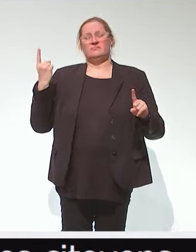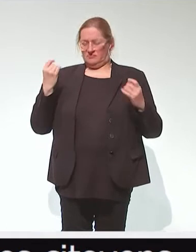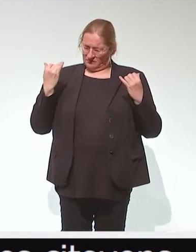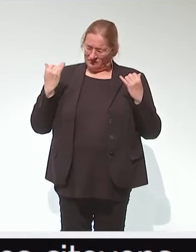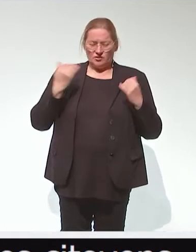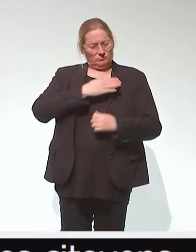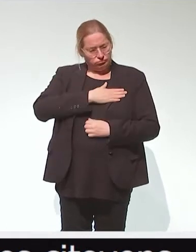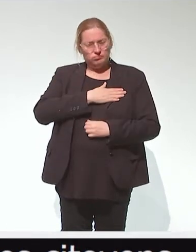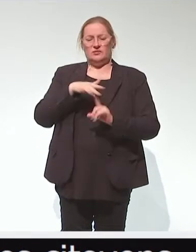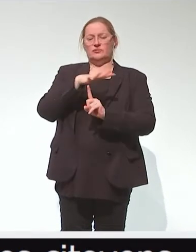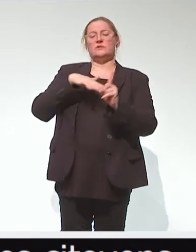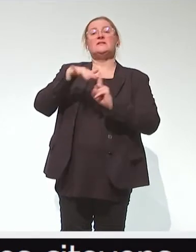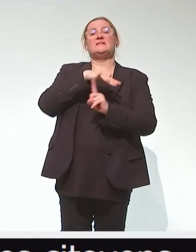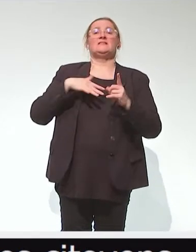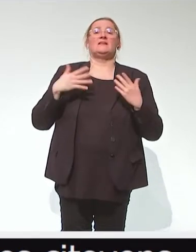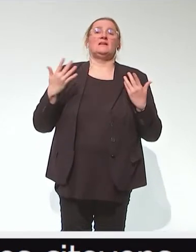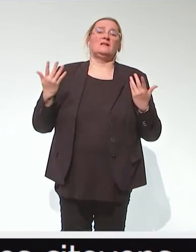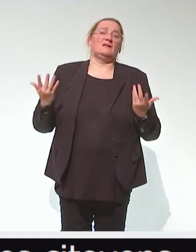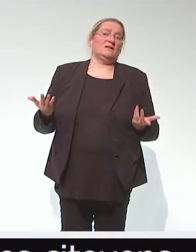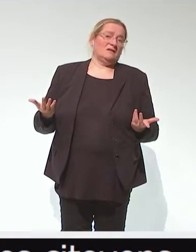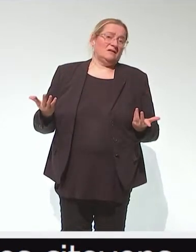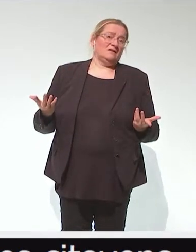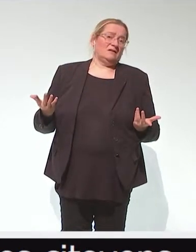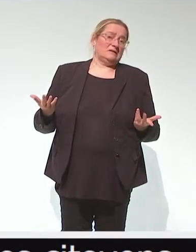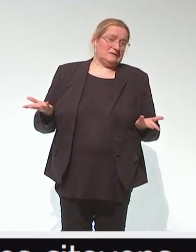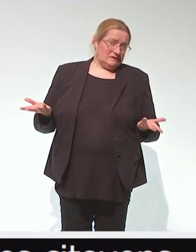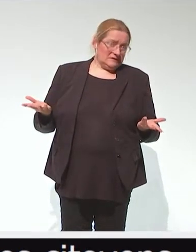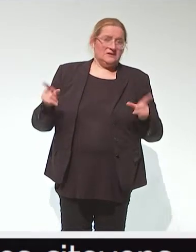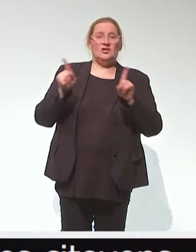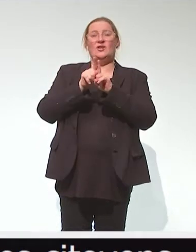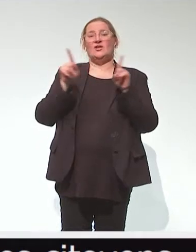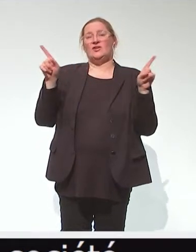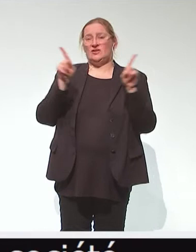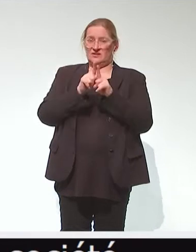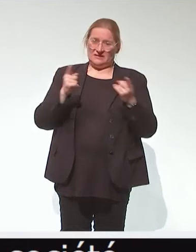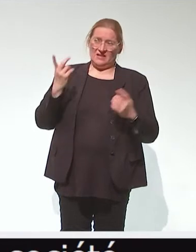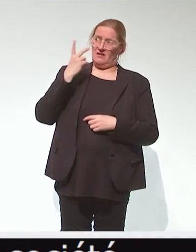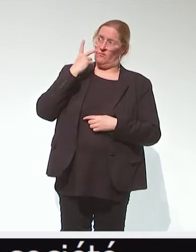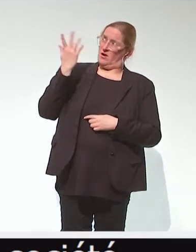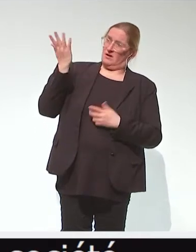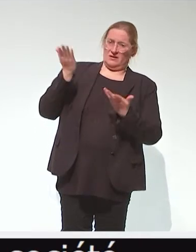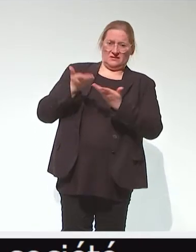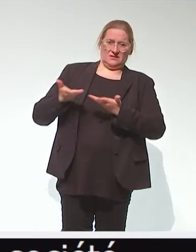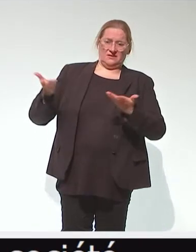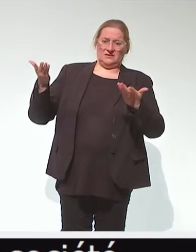contribute to society. This is a central element in our society. But